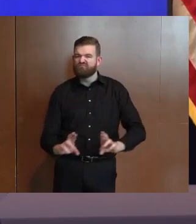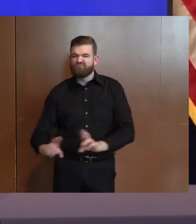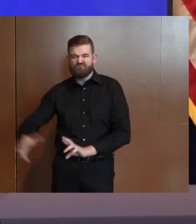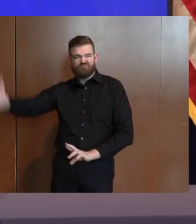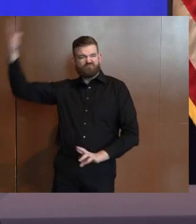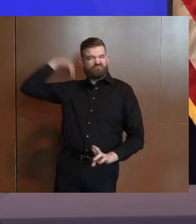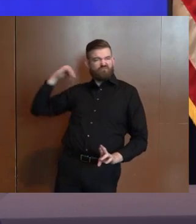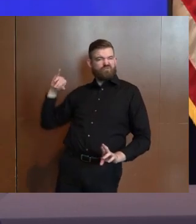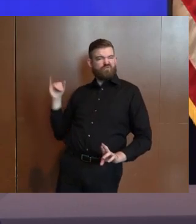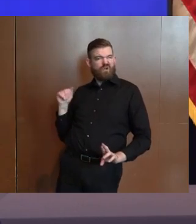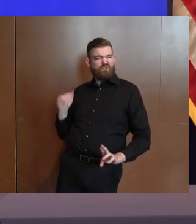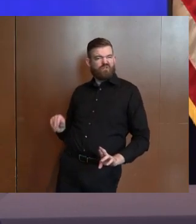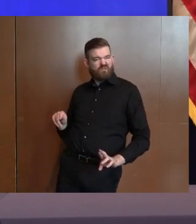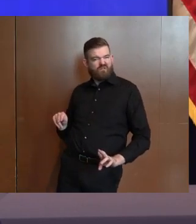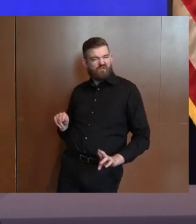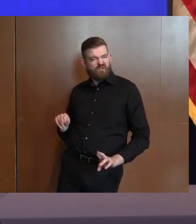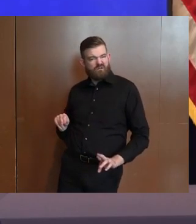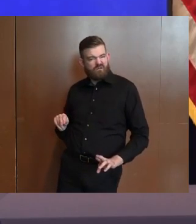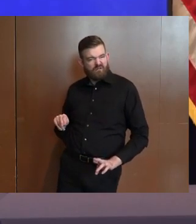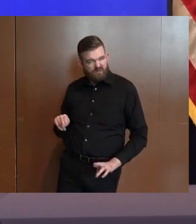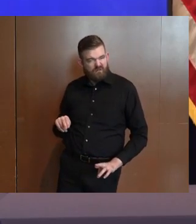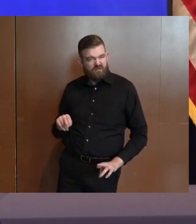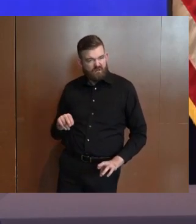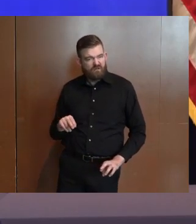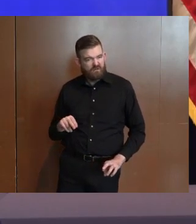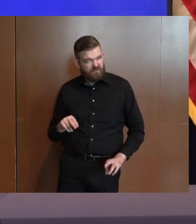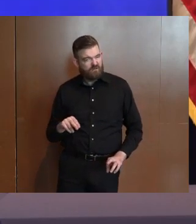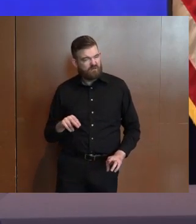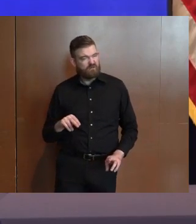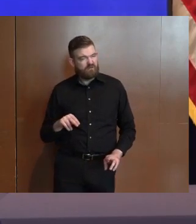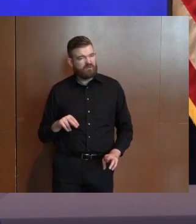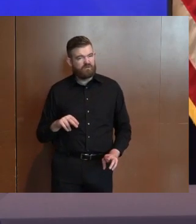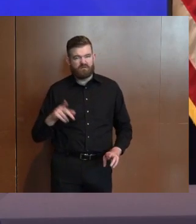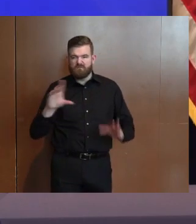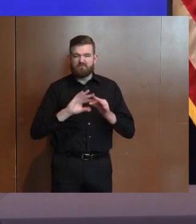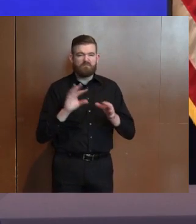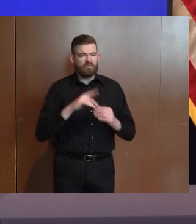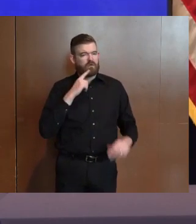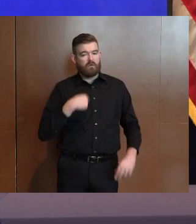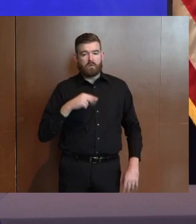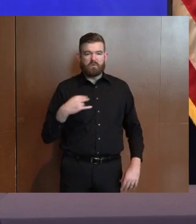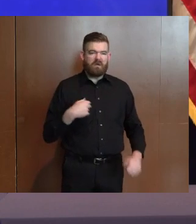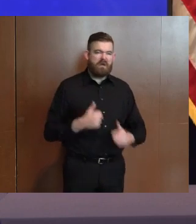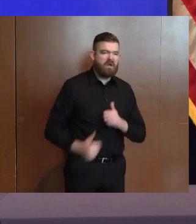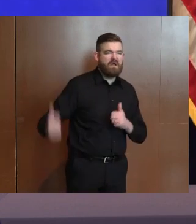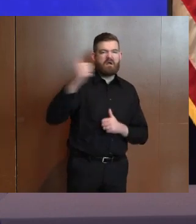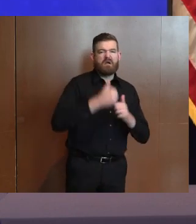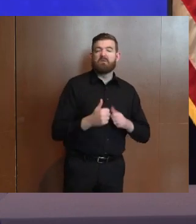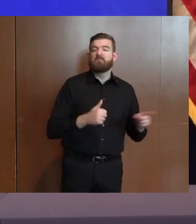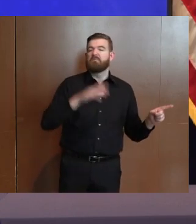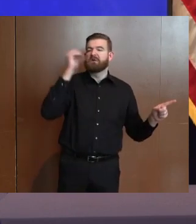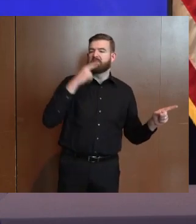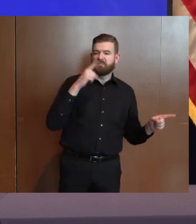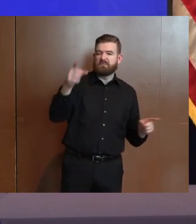of this briefing today, and I'm wondering if that's partly a reflection of